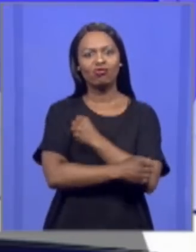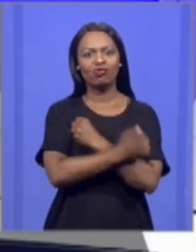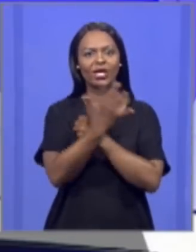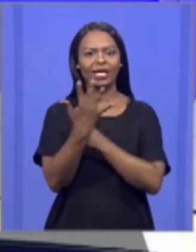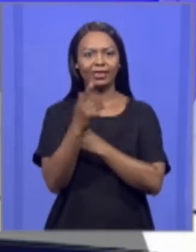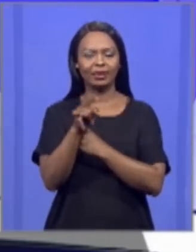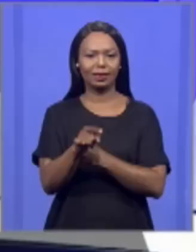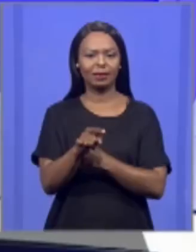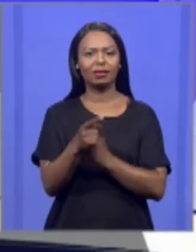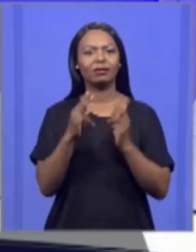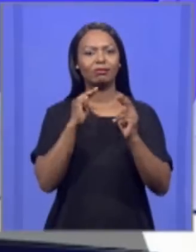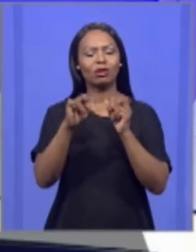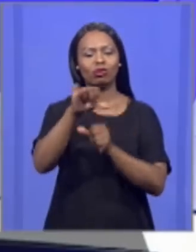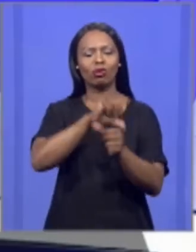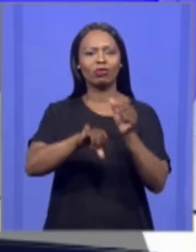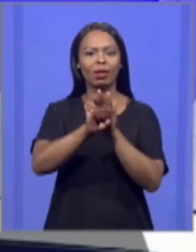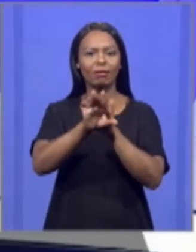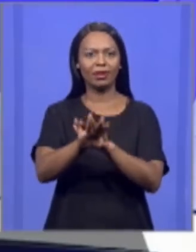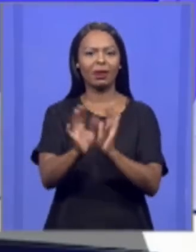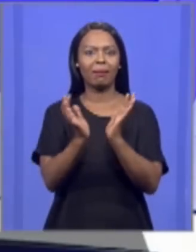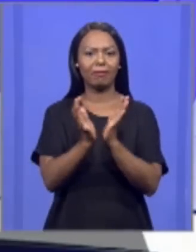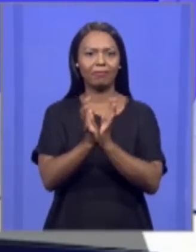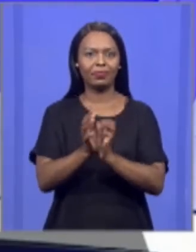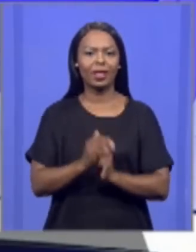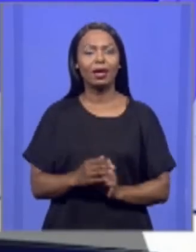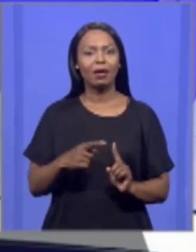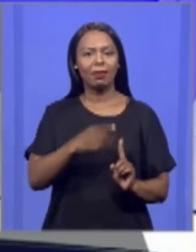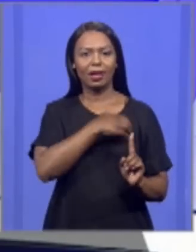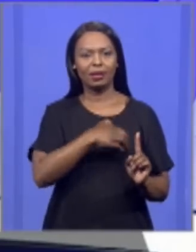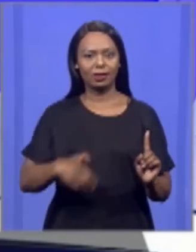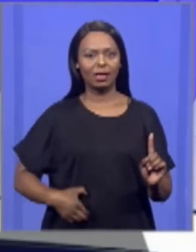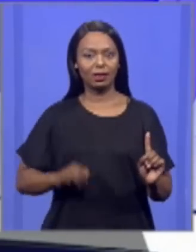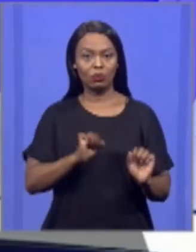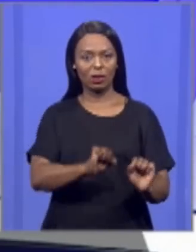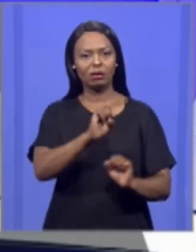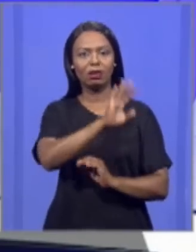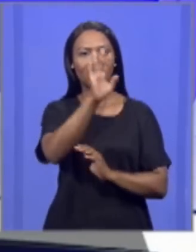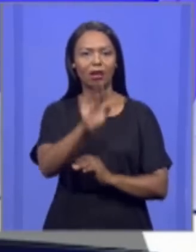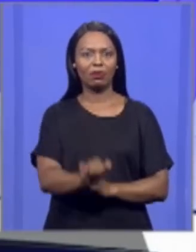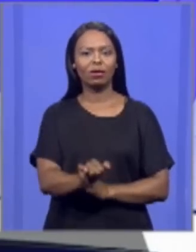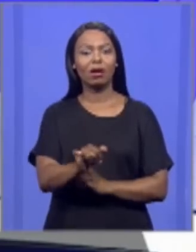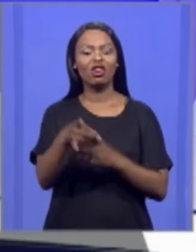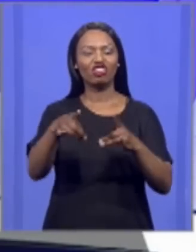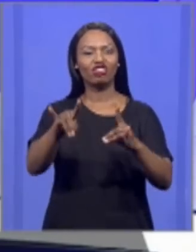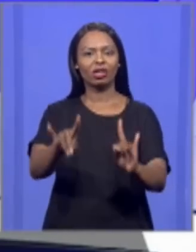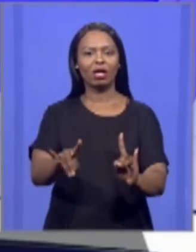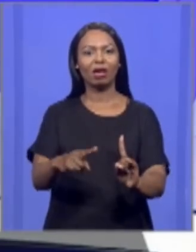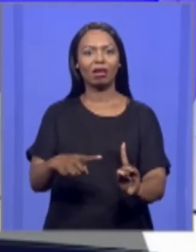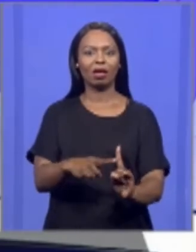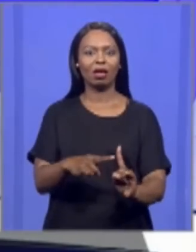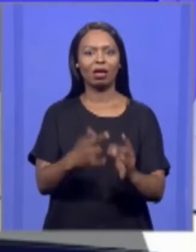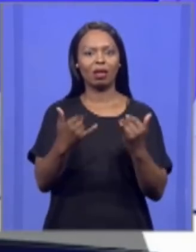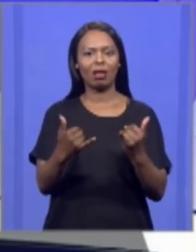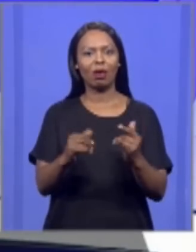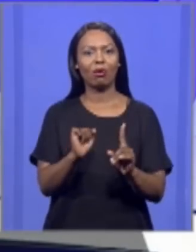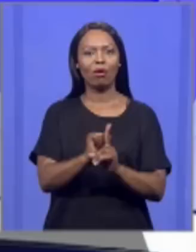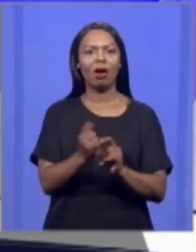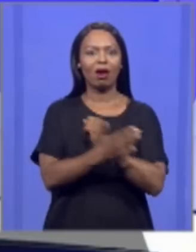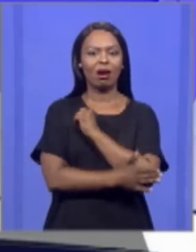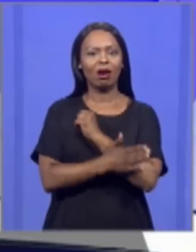ya marangrang a dikgokagano. Mopresidente Cyril Ramaphosa o okamela kopano bjalo ka modulasetulo wa